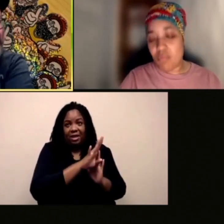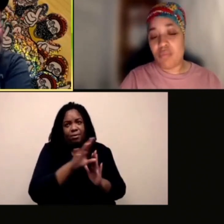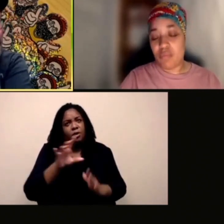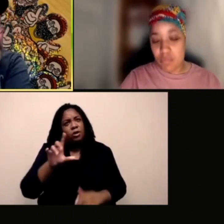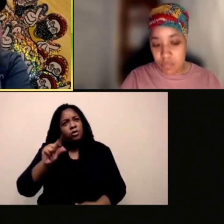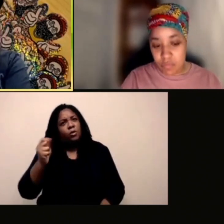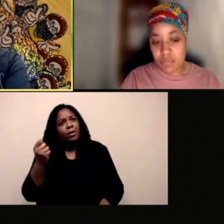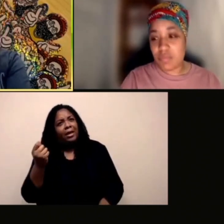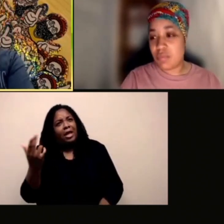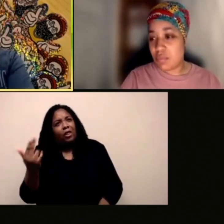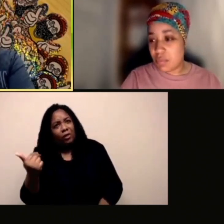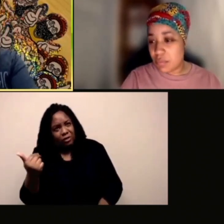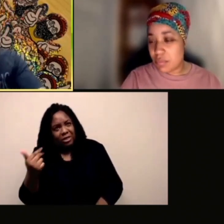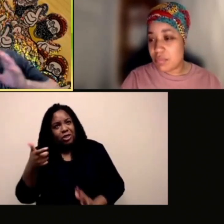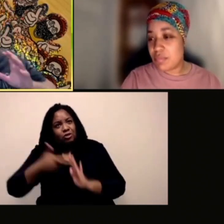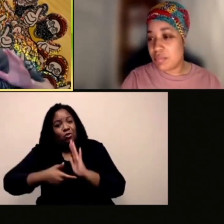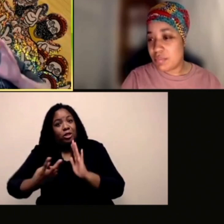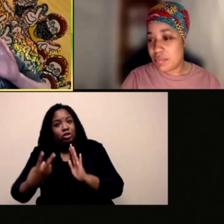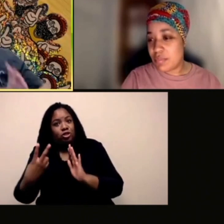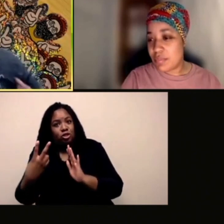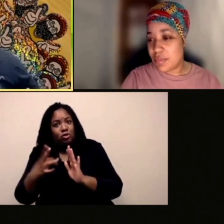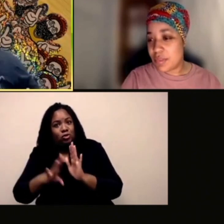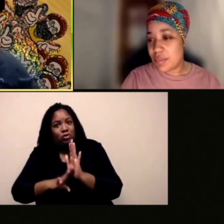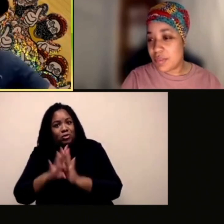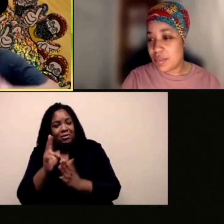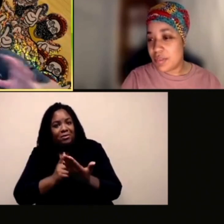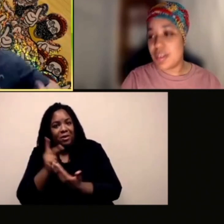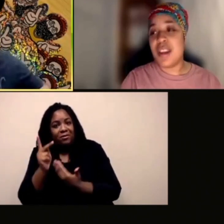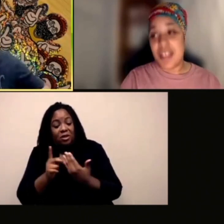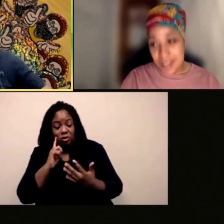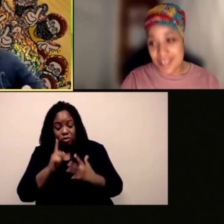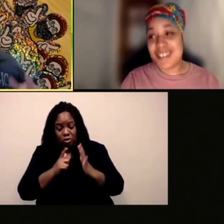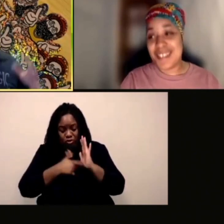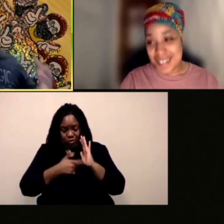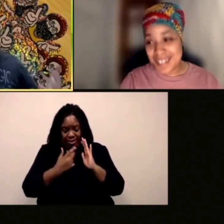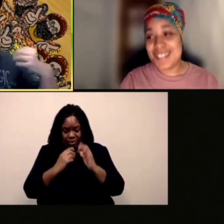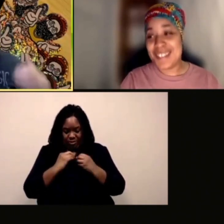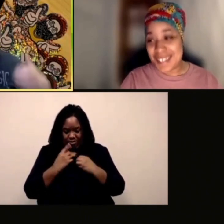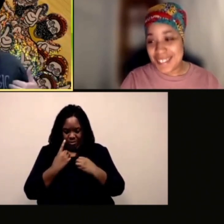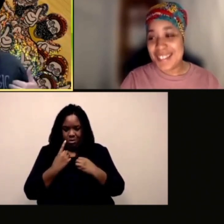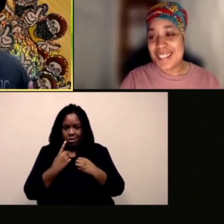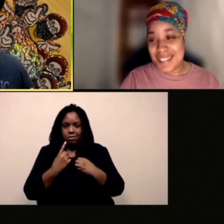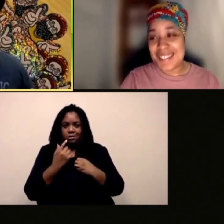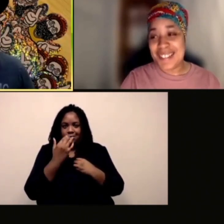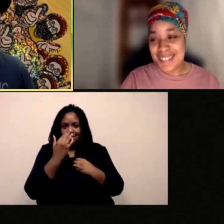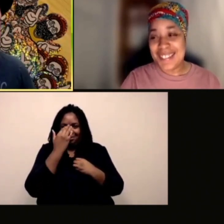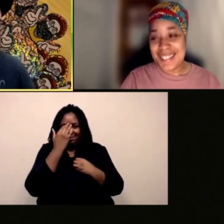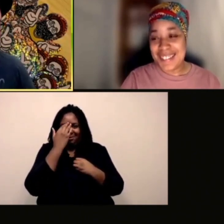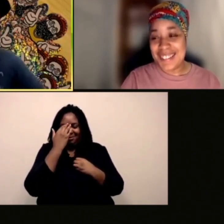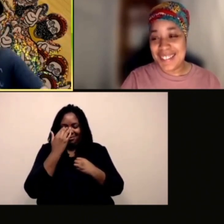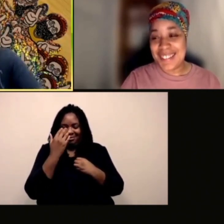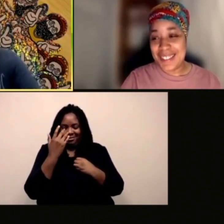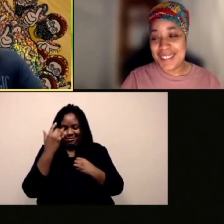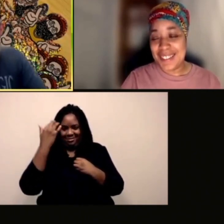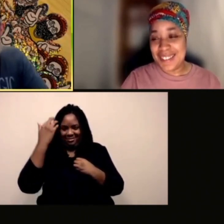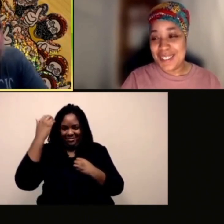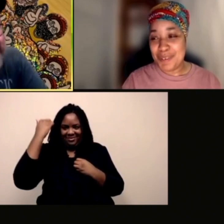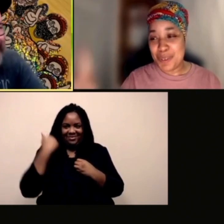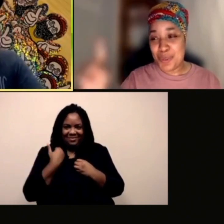when Scratch 2 came out. So if you started with that Scratch 1, you can appreciate yourself as an OG Scratch